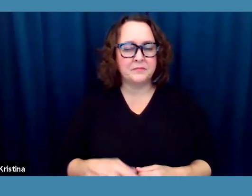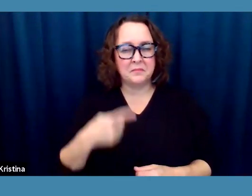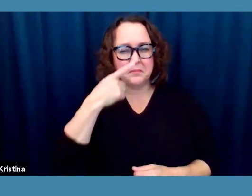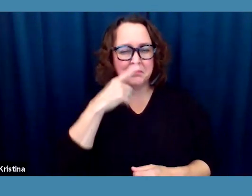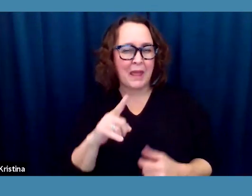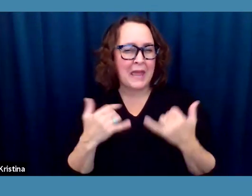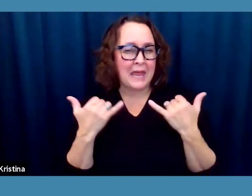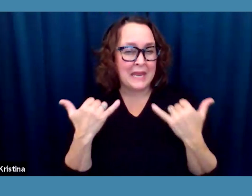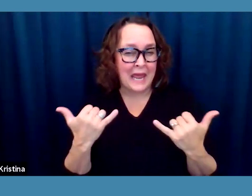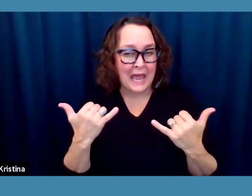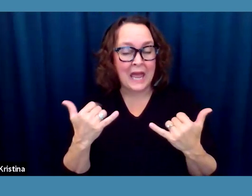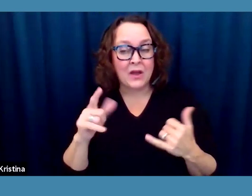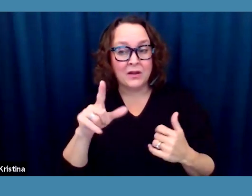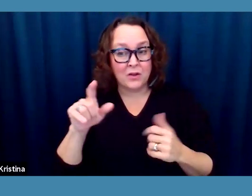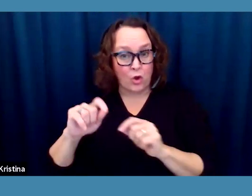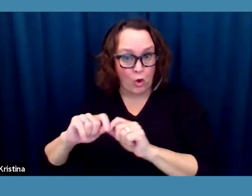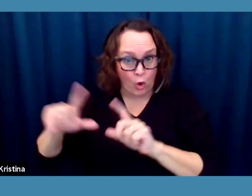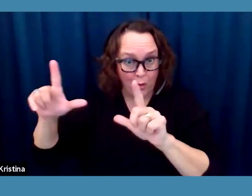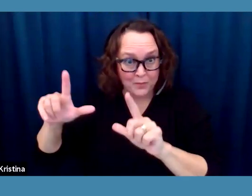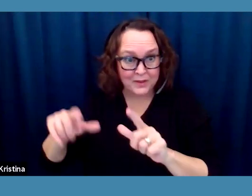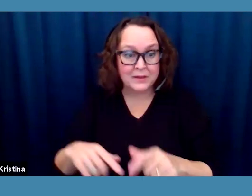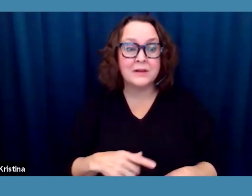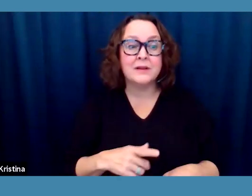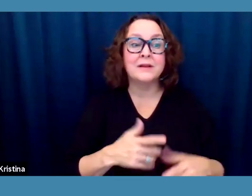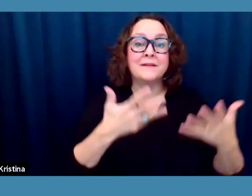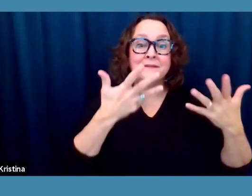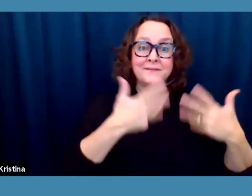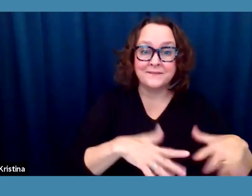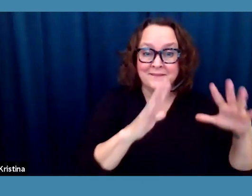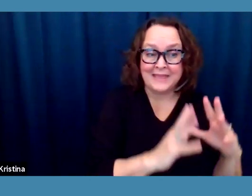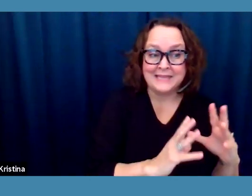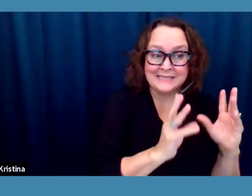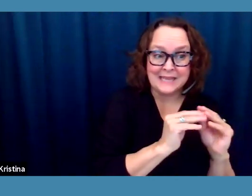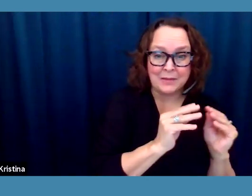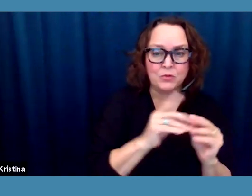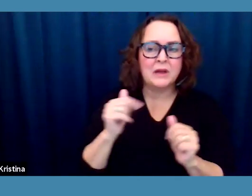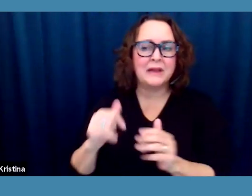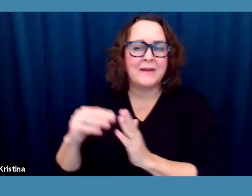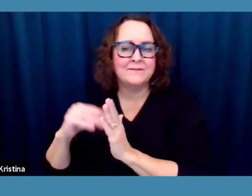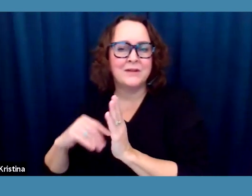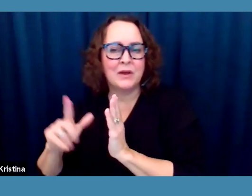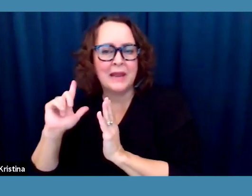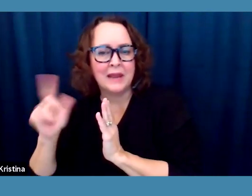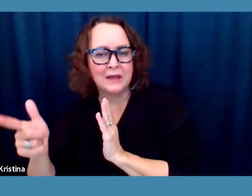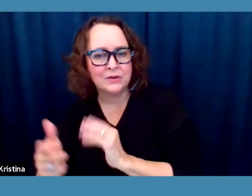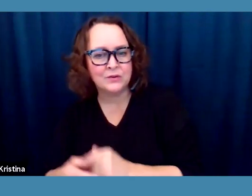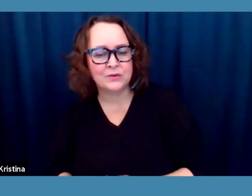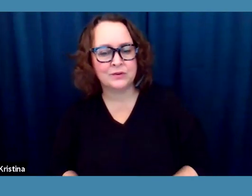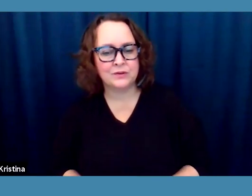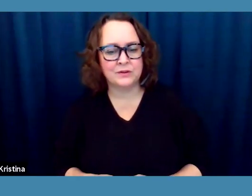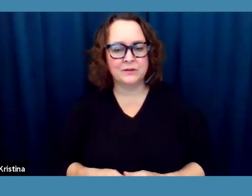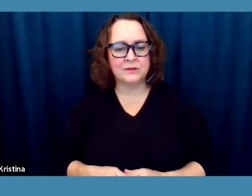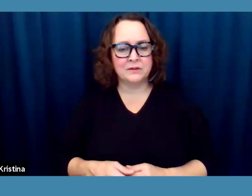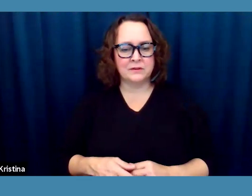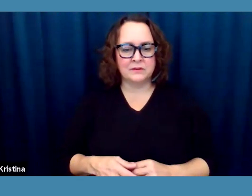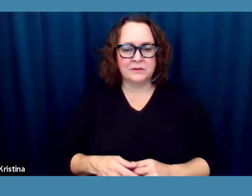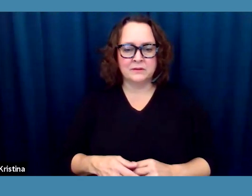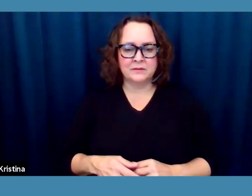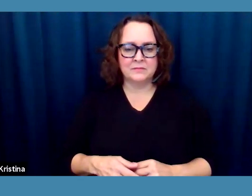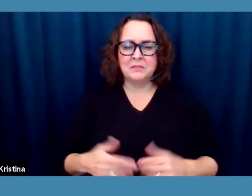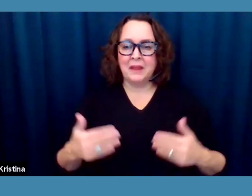wait until after the question and answer session to complete it if you like. So we have a lot of time